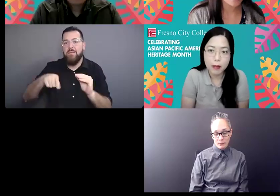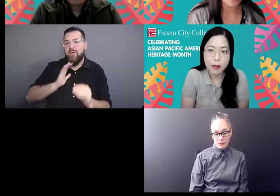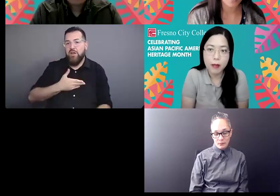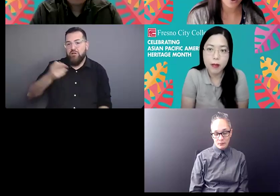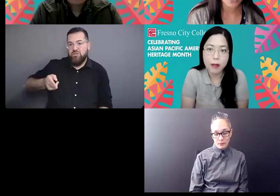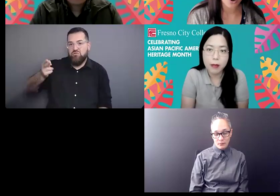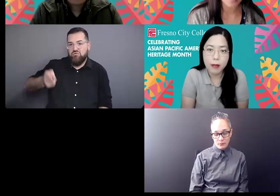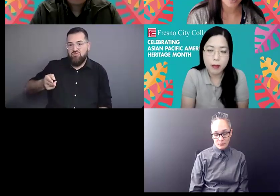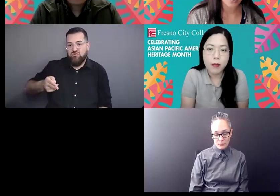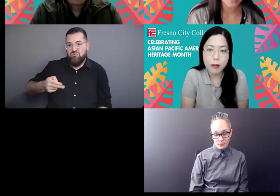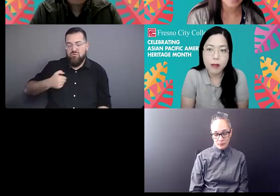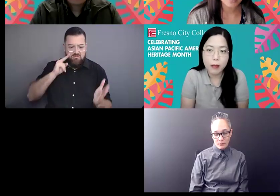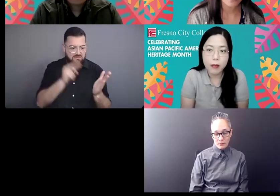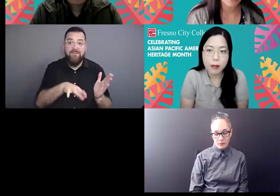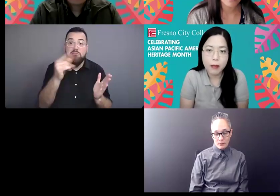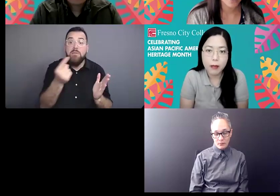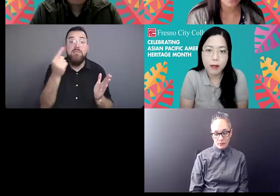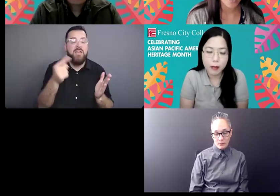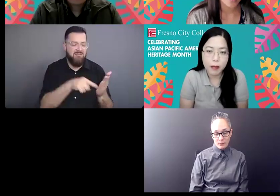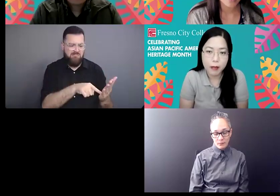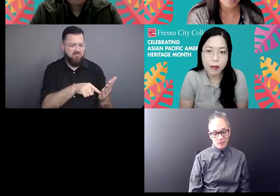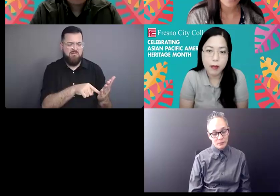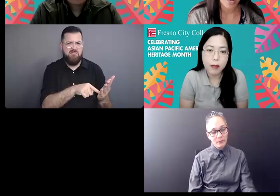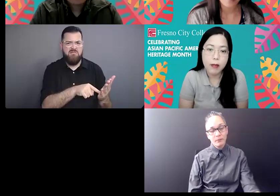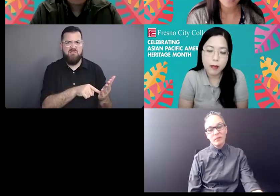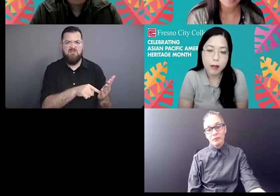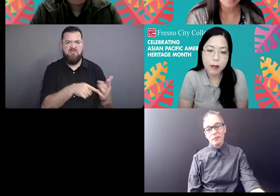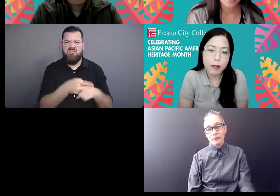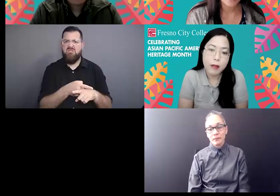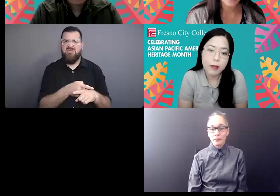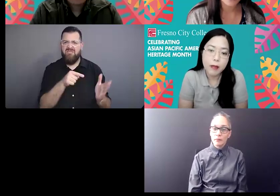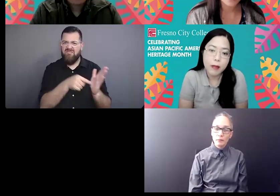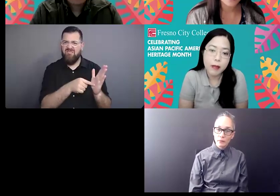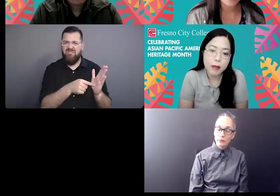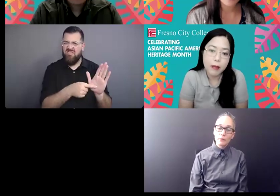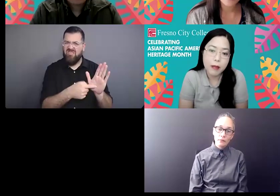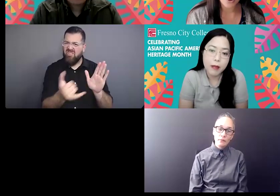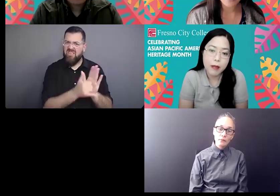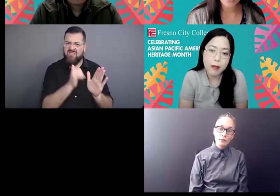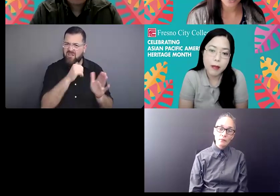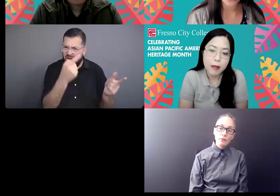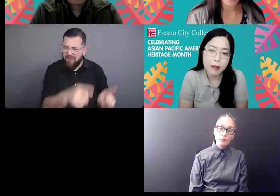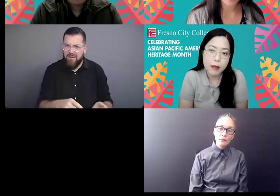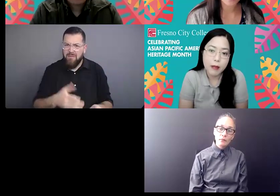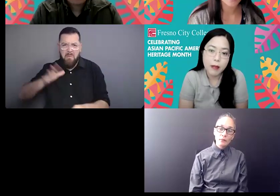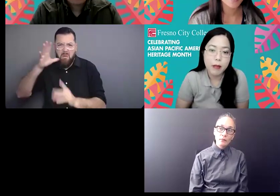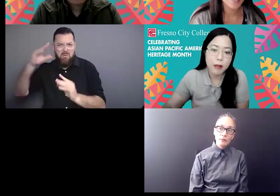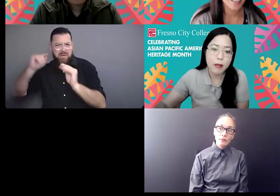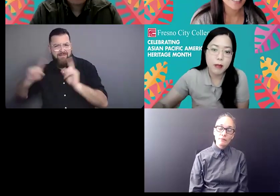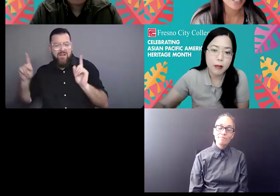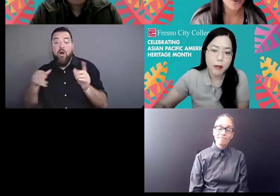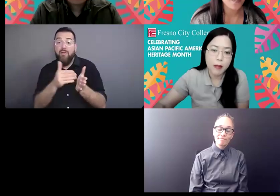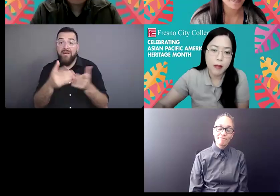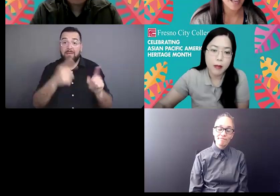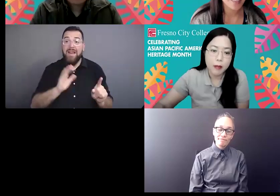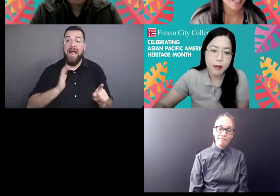this isn't what my mom taught me. This doesn't feel right. That's not what happened. It was often incorrect.